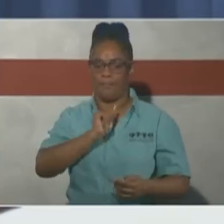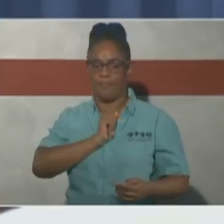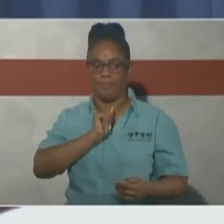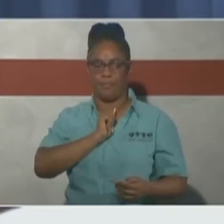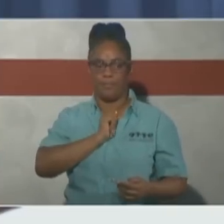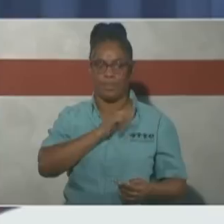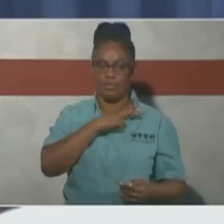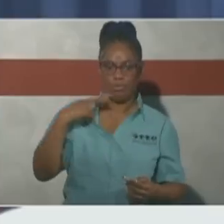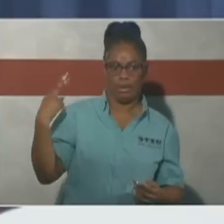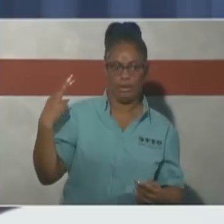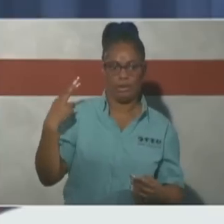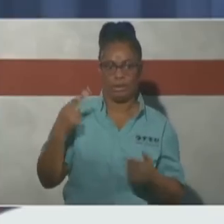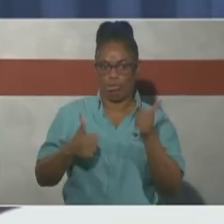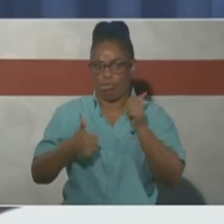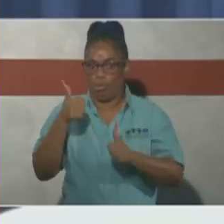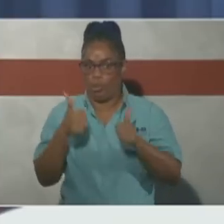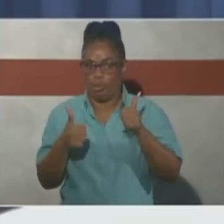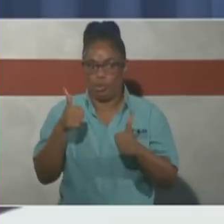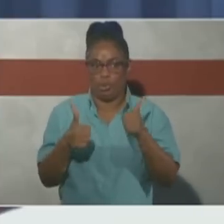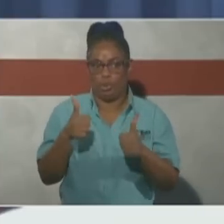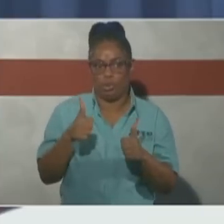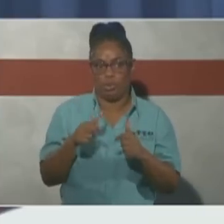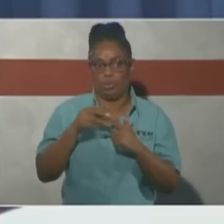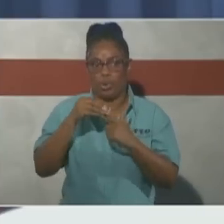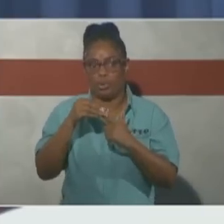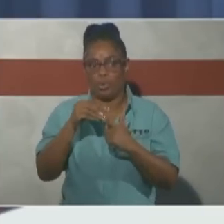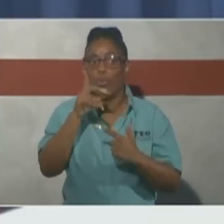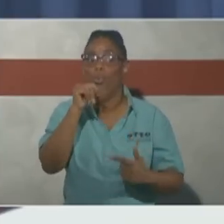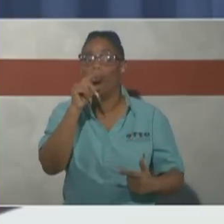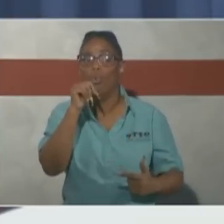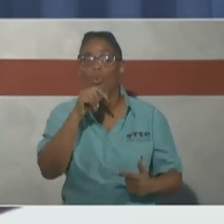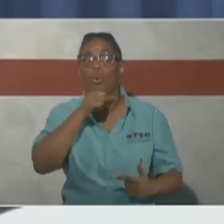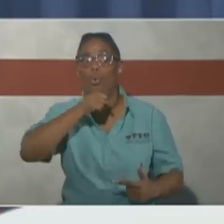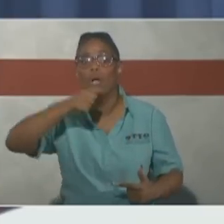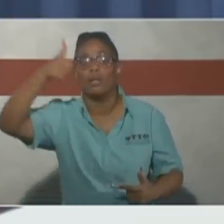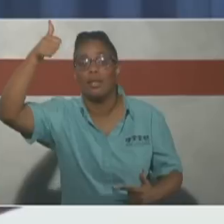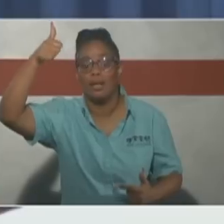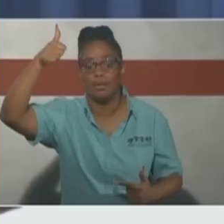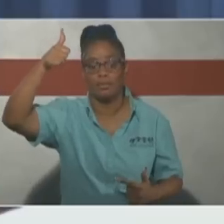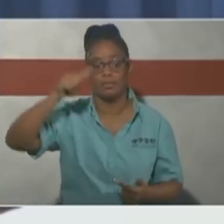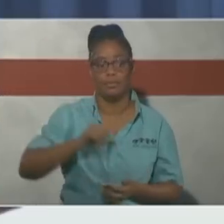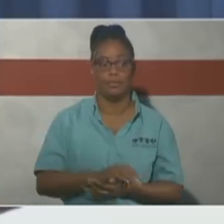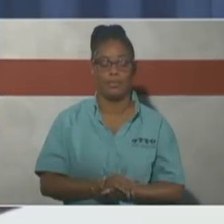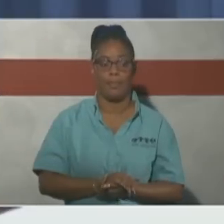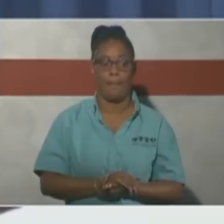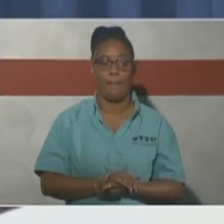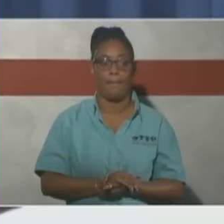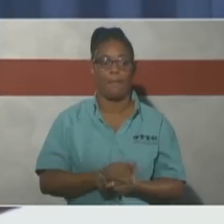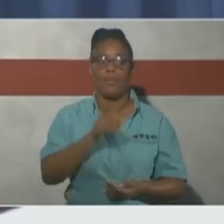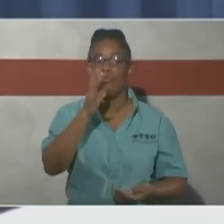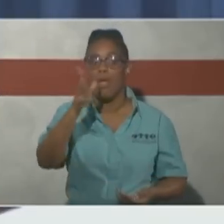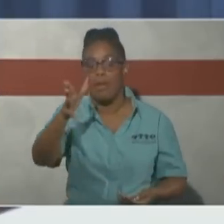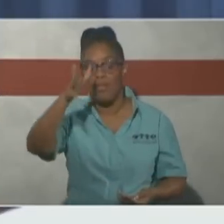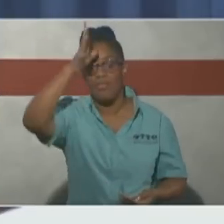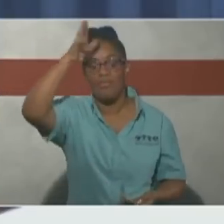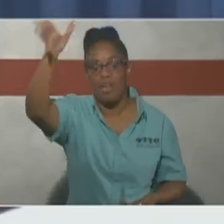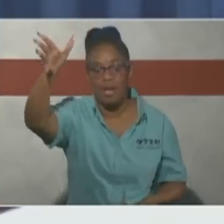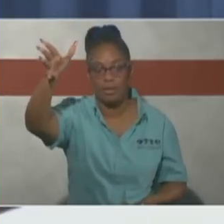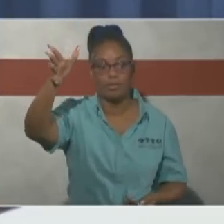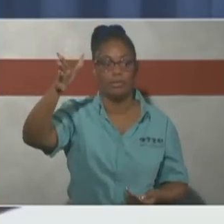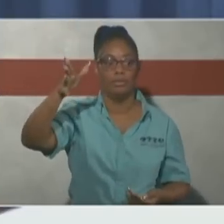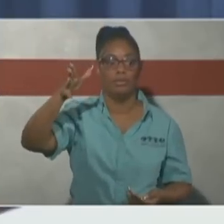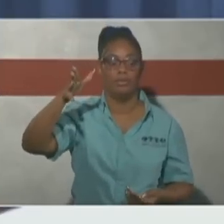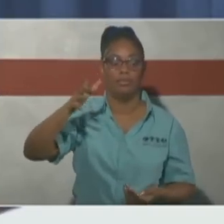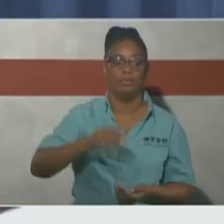corner. We just don't know what's around the corner. Be proactive. Weigh your